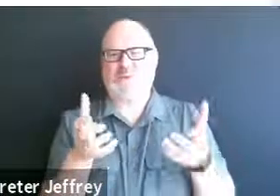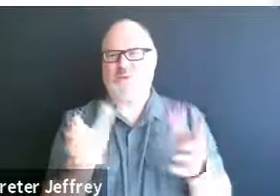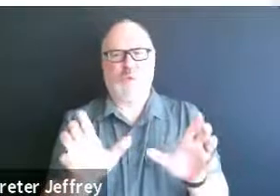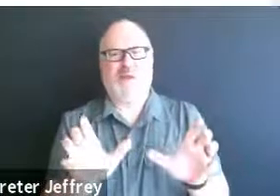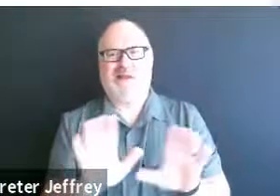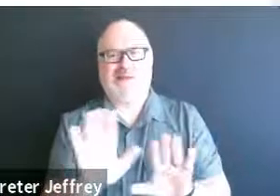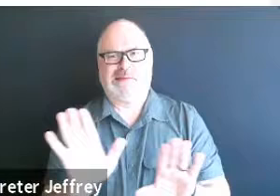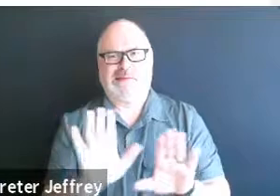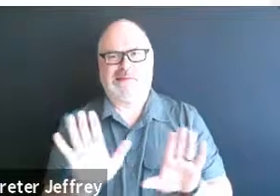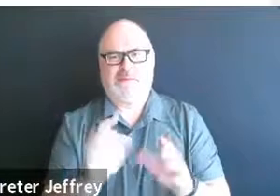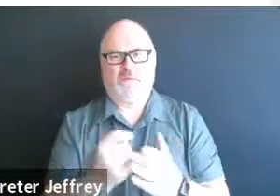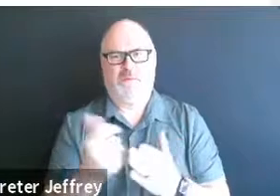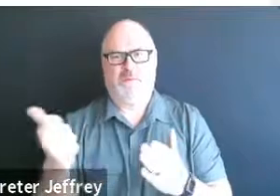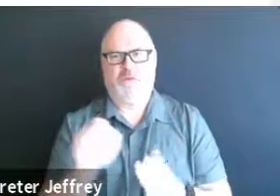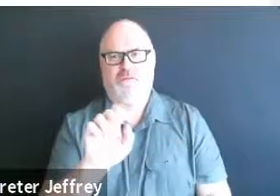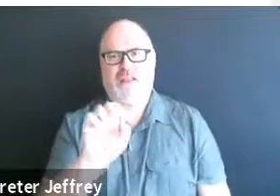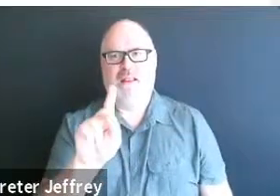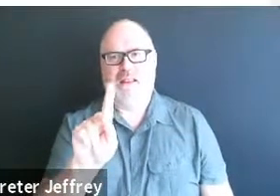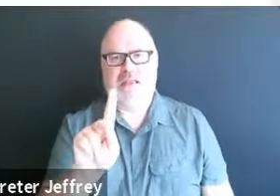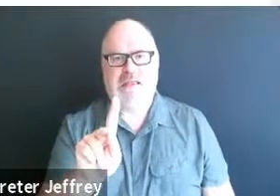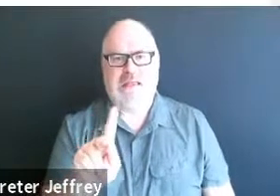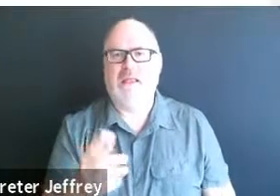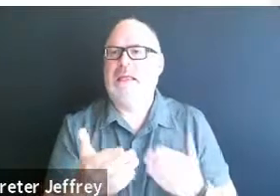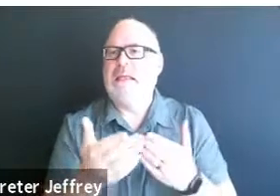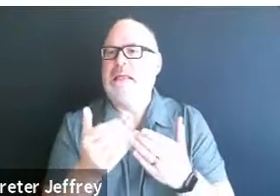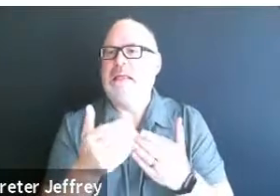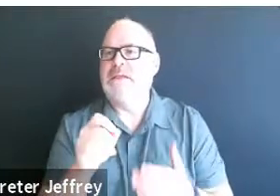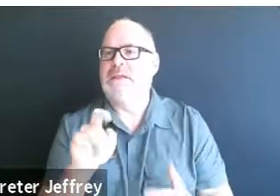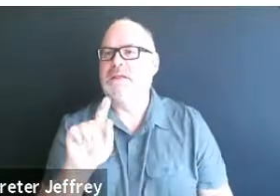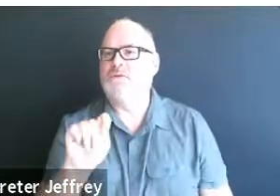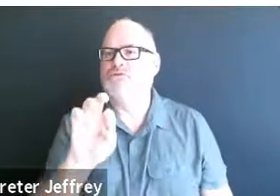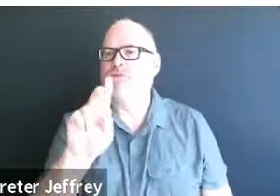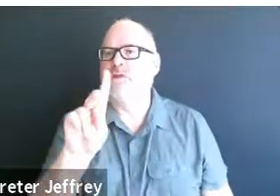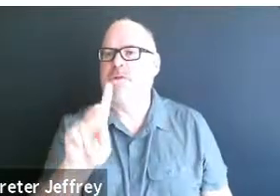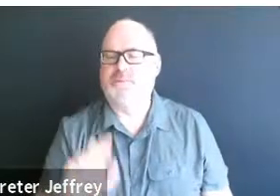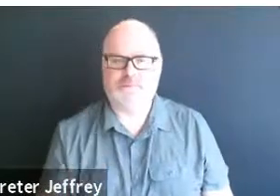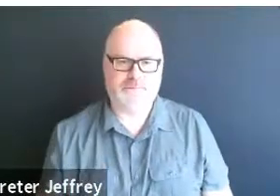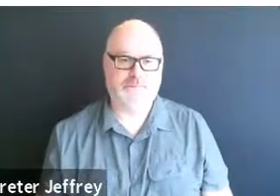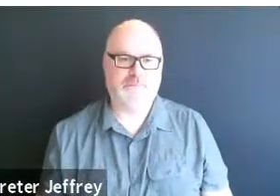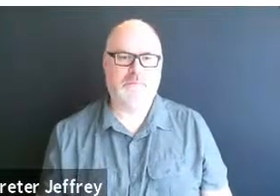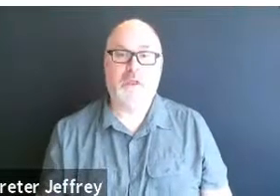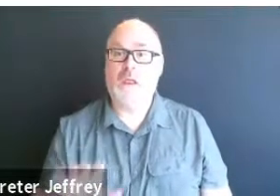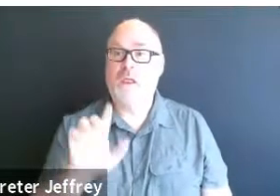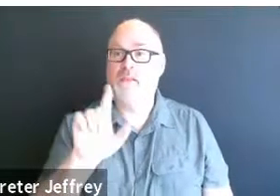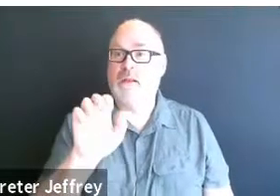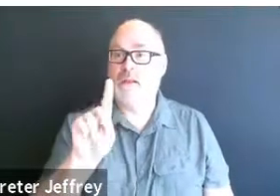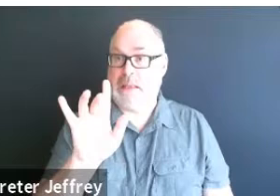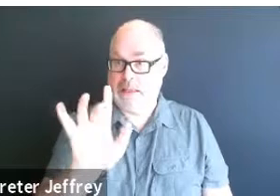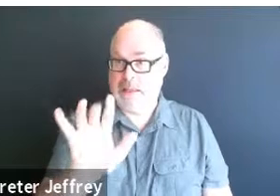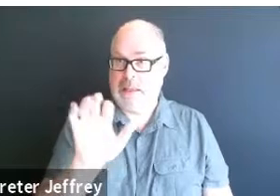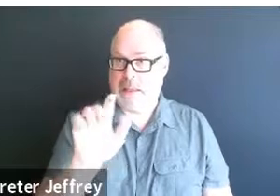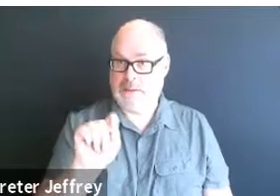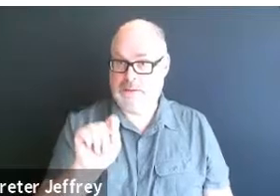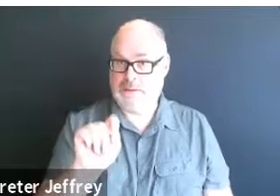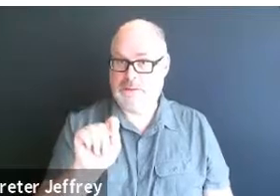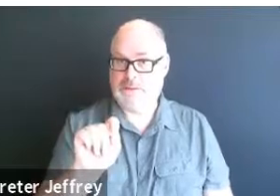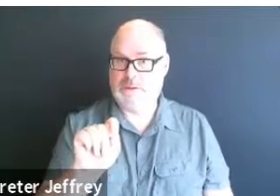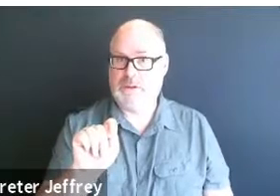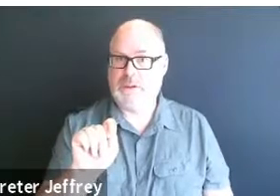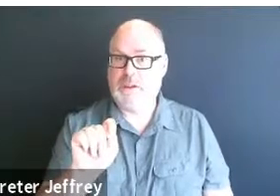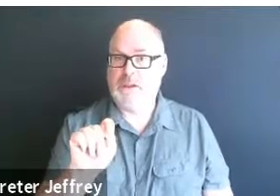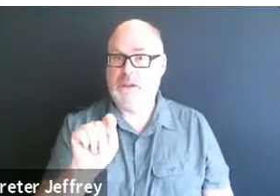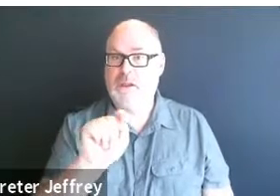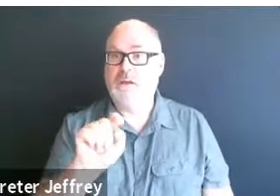need to remove that link, here's an easy trick. You're going to click on the link, and then instead of going